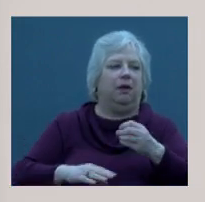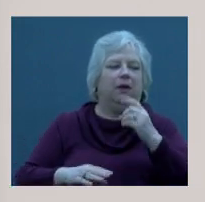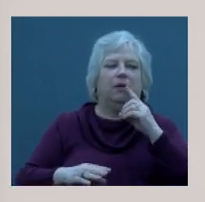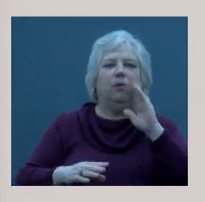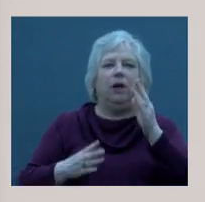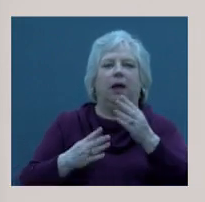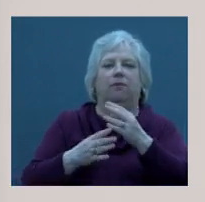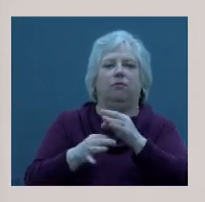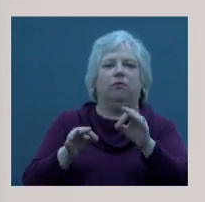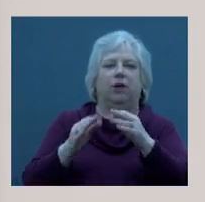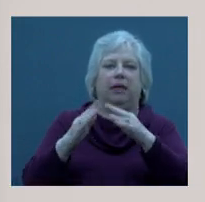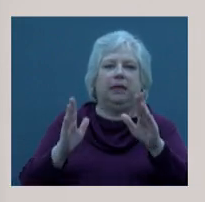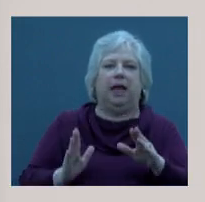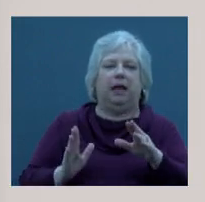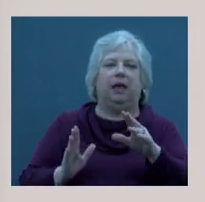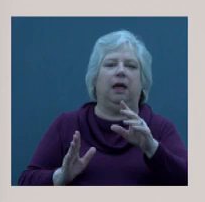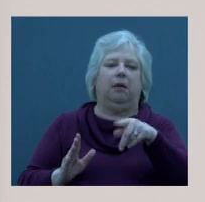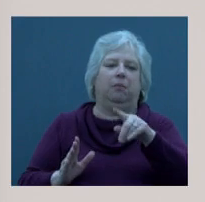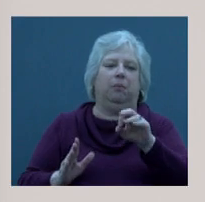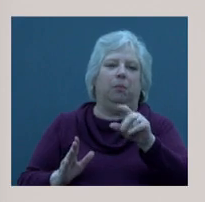signs.